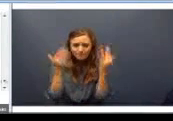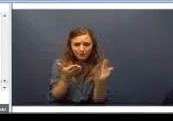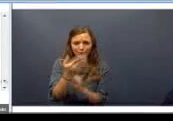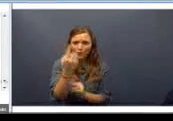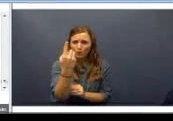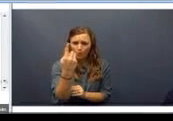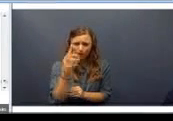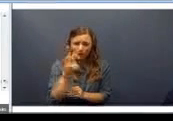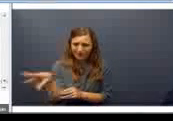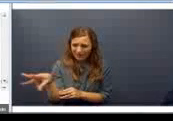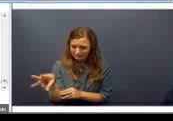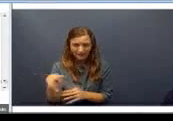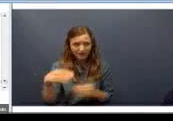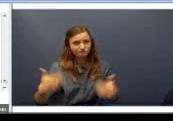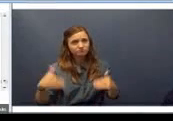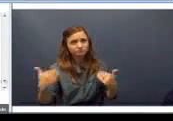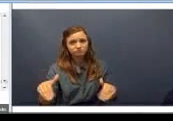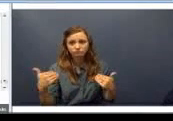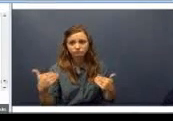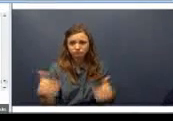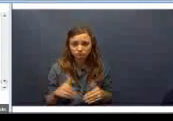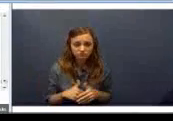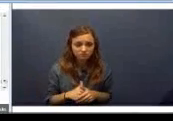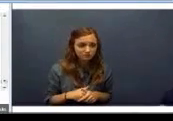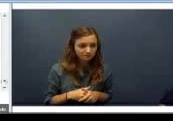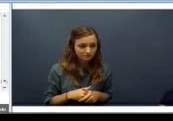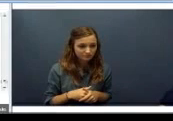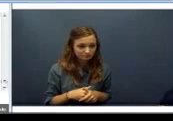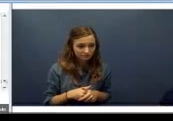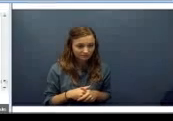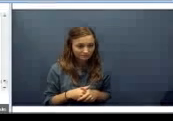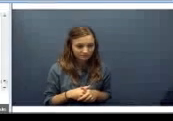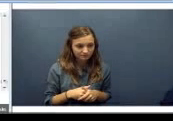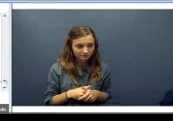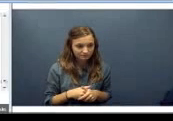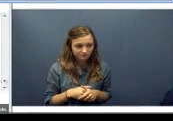takes to actually get through web pages is immense.